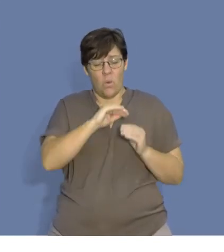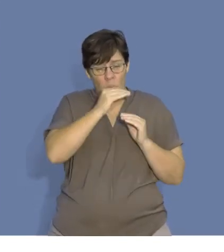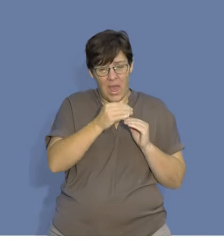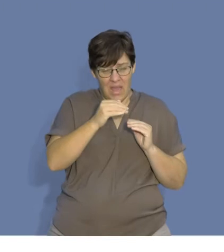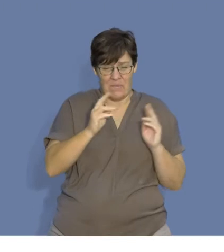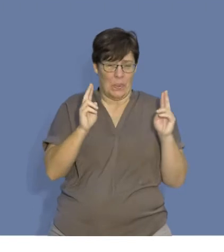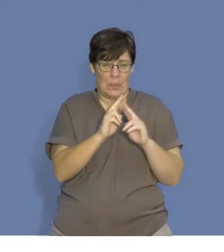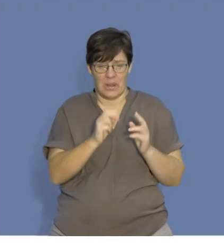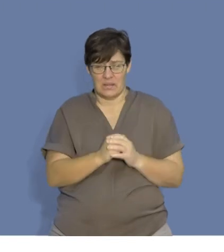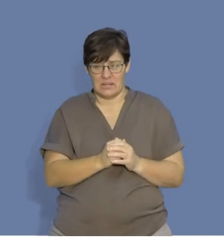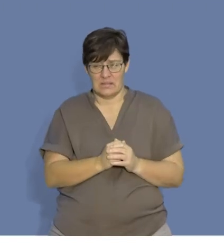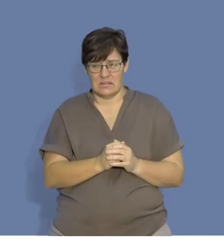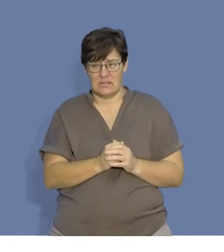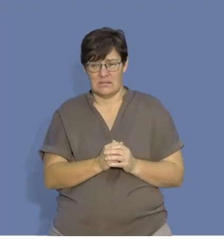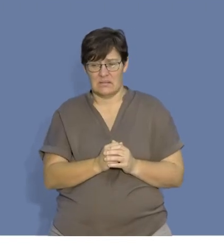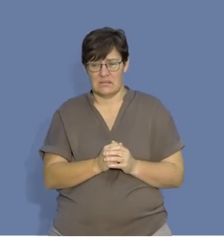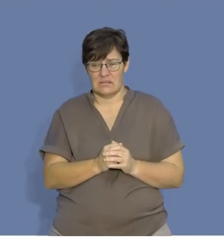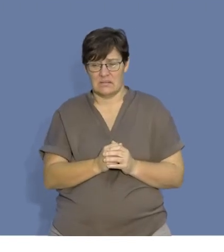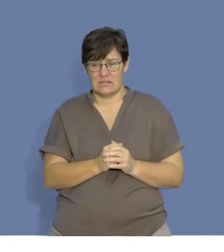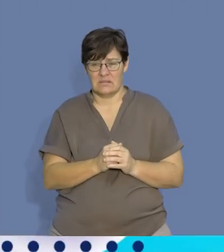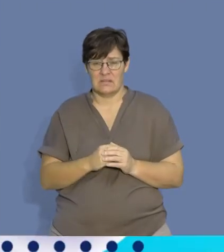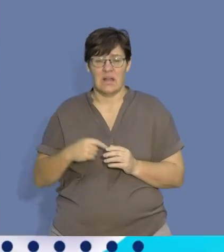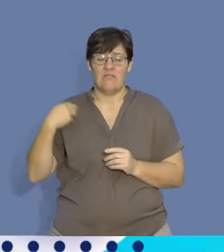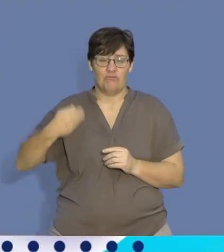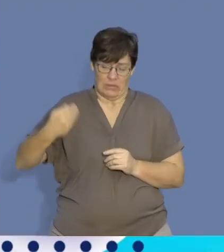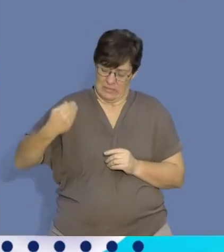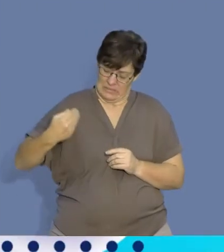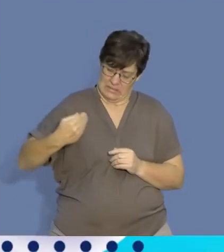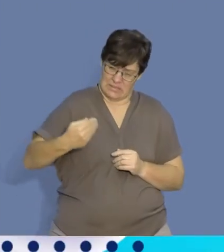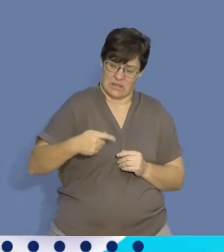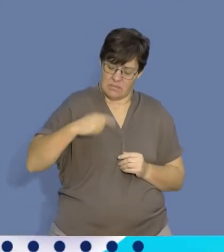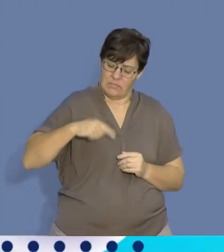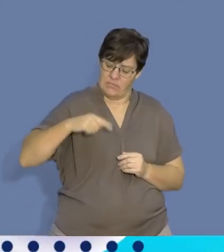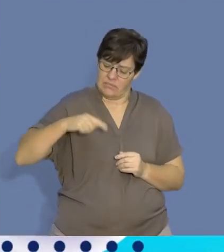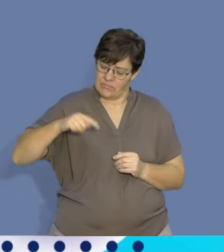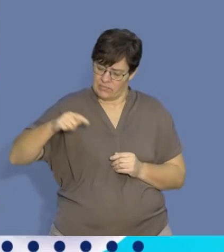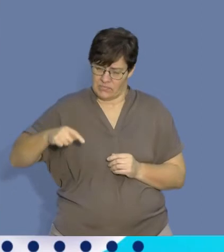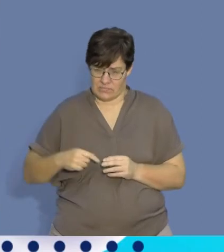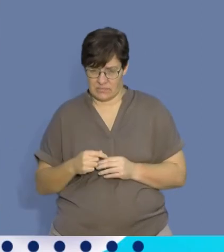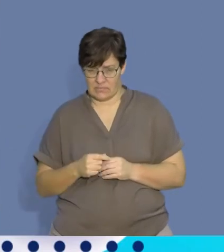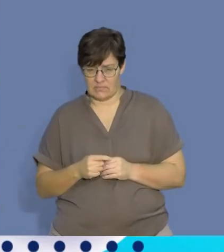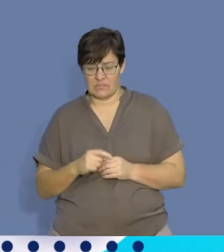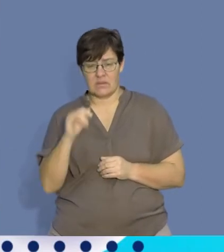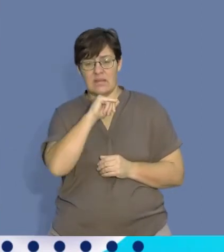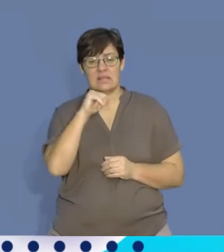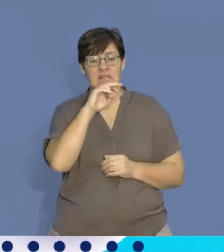words, we need a wave with a very big frequency. Zinc and sodium allow electrons to move out